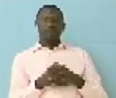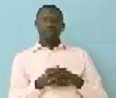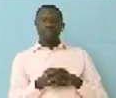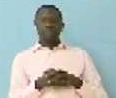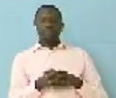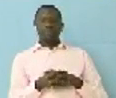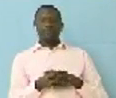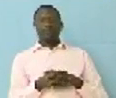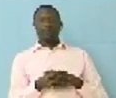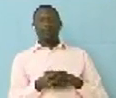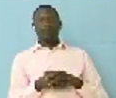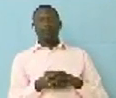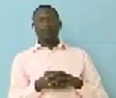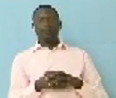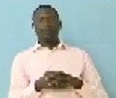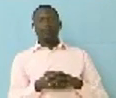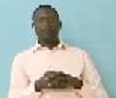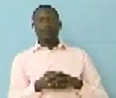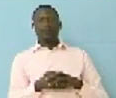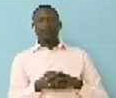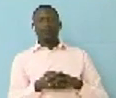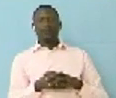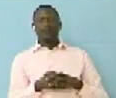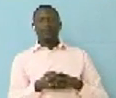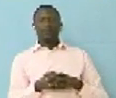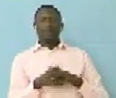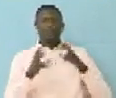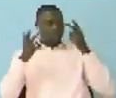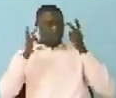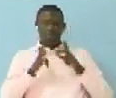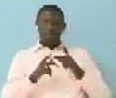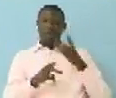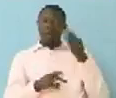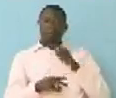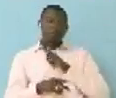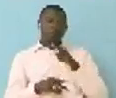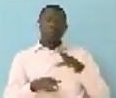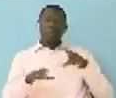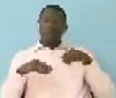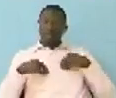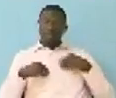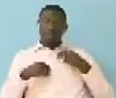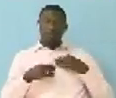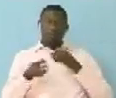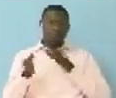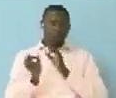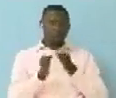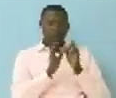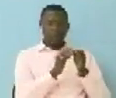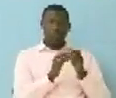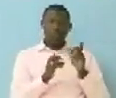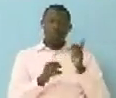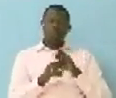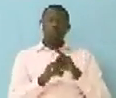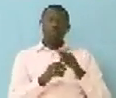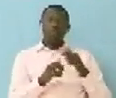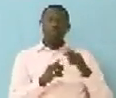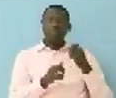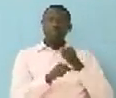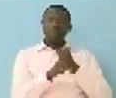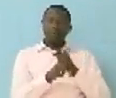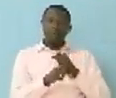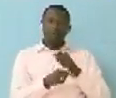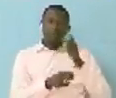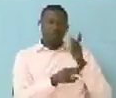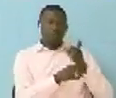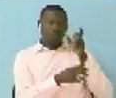See, counsel, hence did not allow me to explain what led to this witness arrest and up to him appearing before the